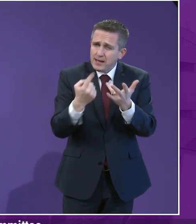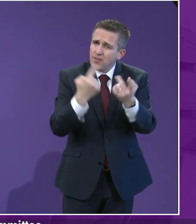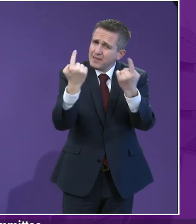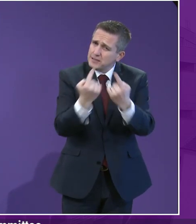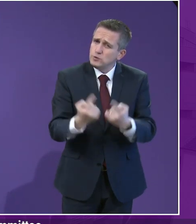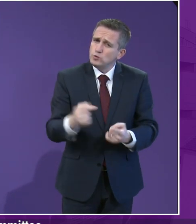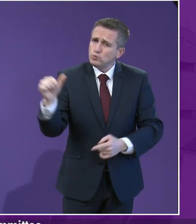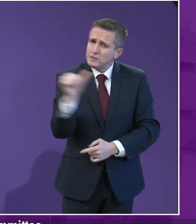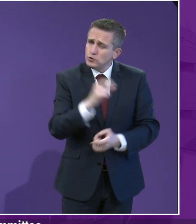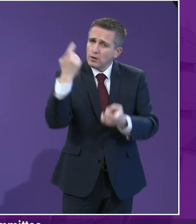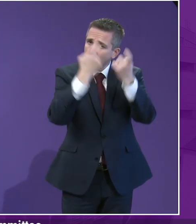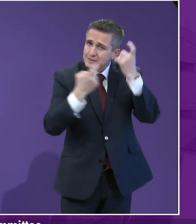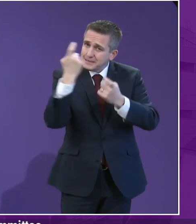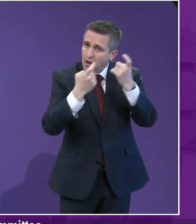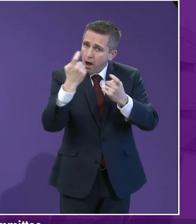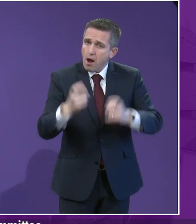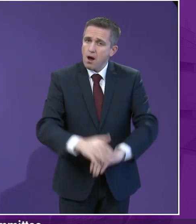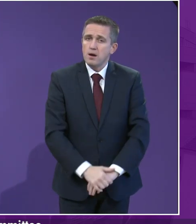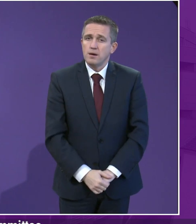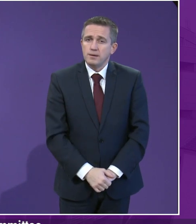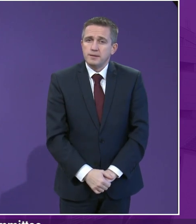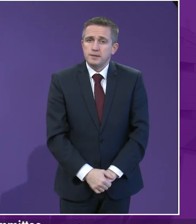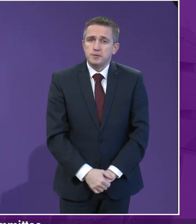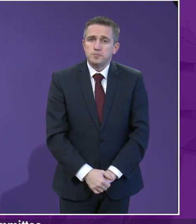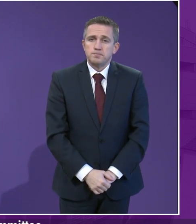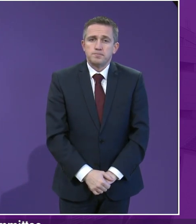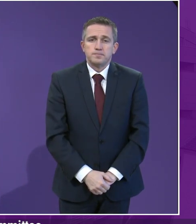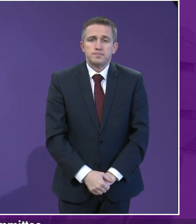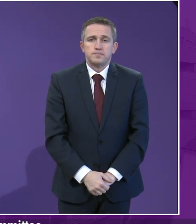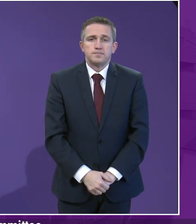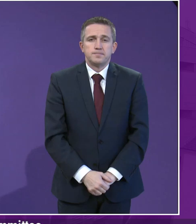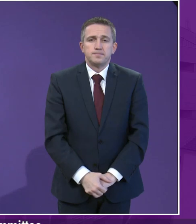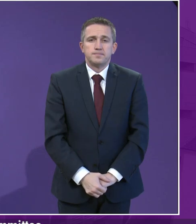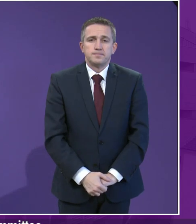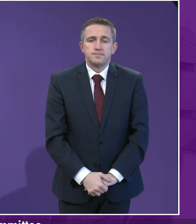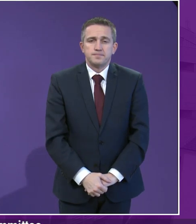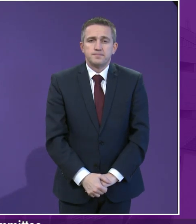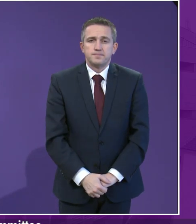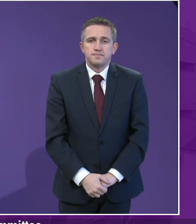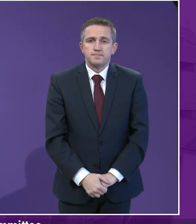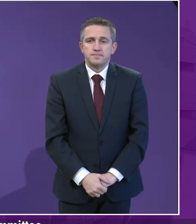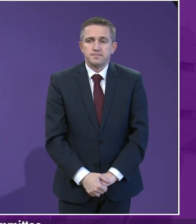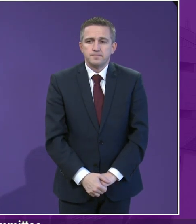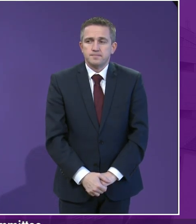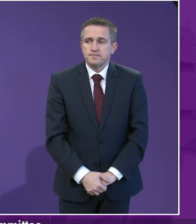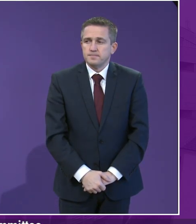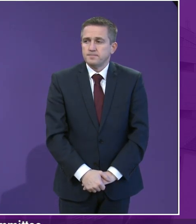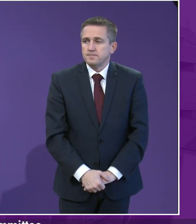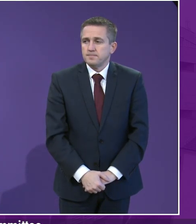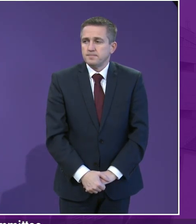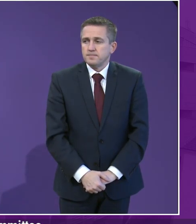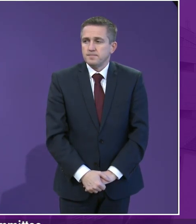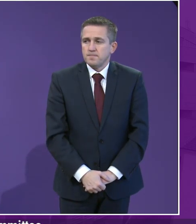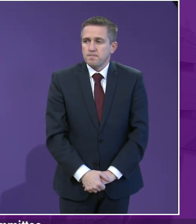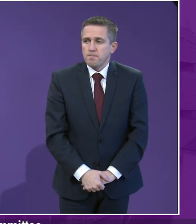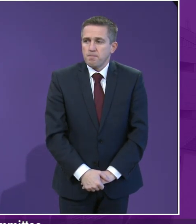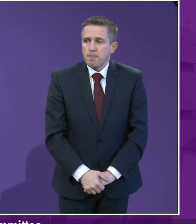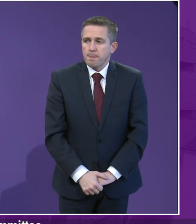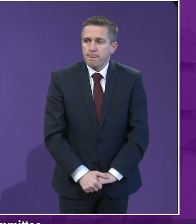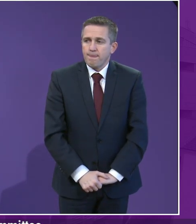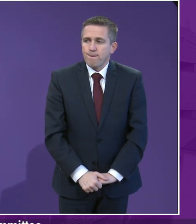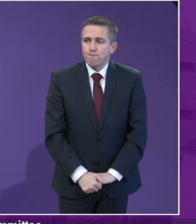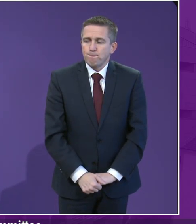under non-medical personal help. Thank you. Mark has given us some indication this morning about some of the